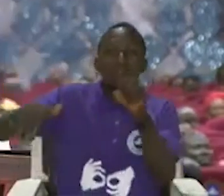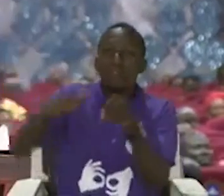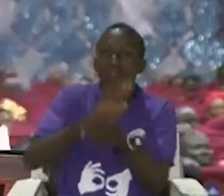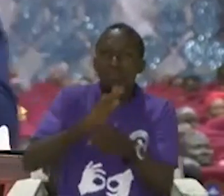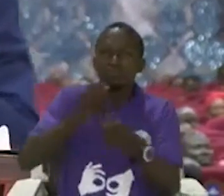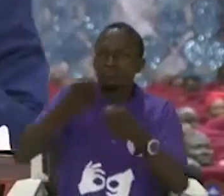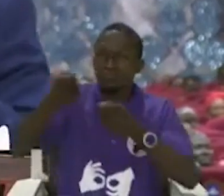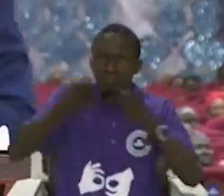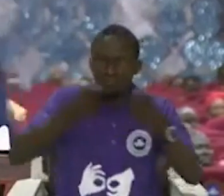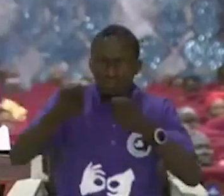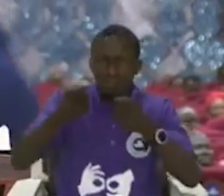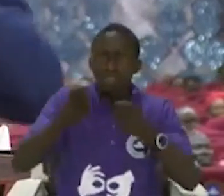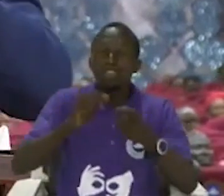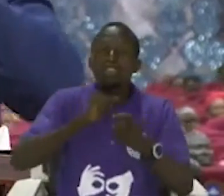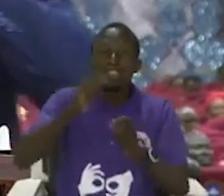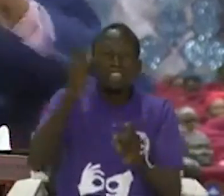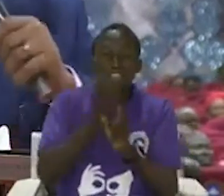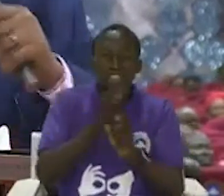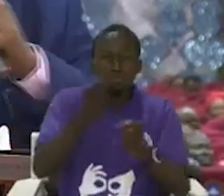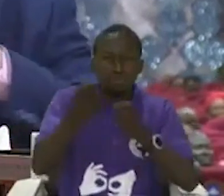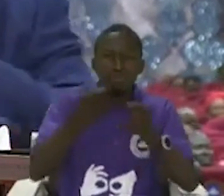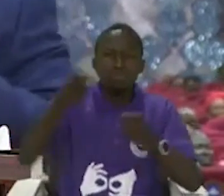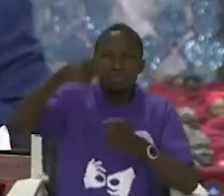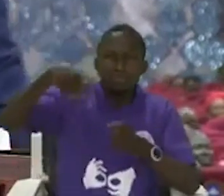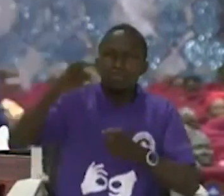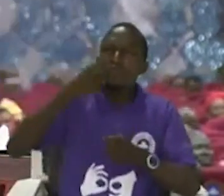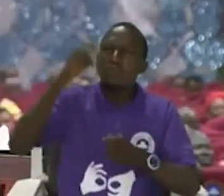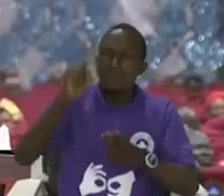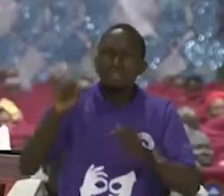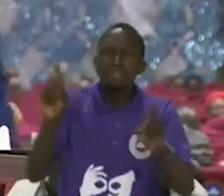Not just being in charge, you must also be active.